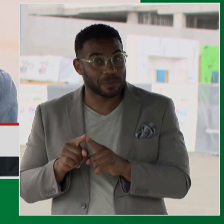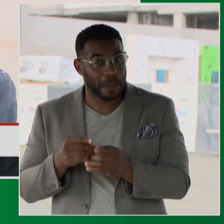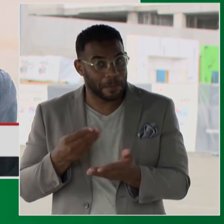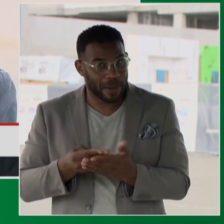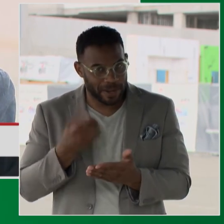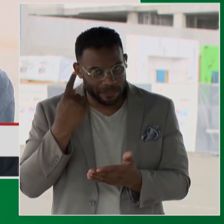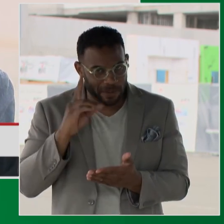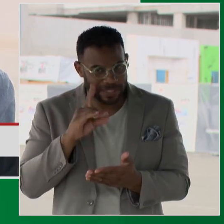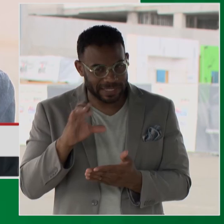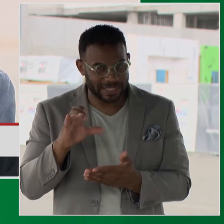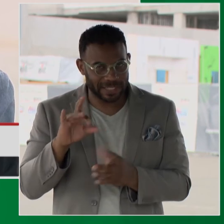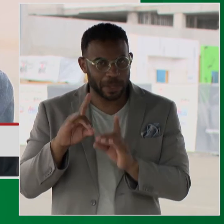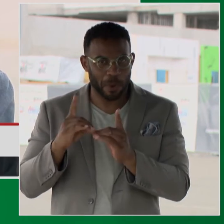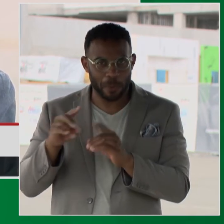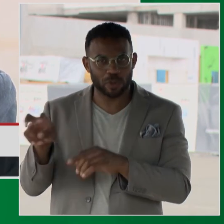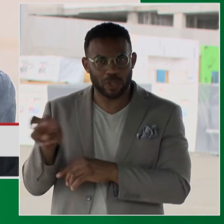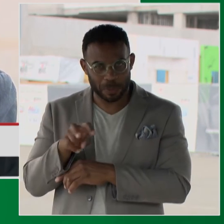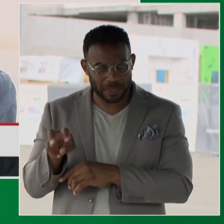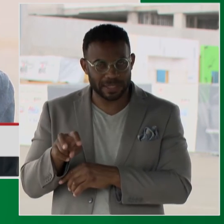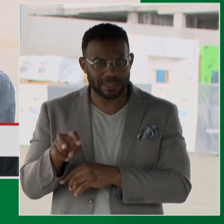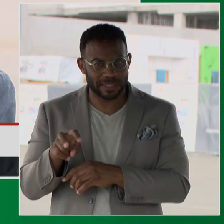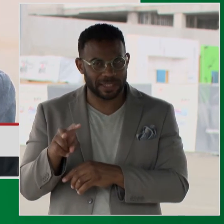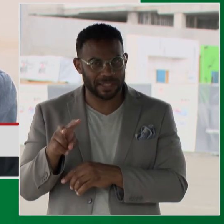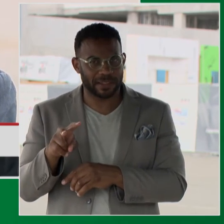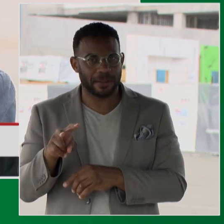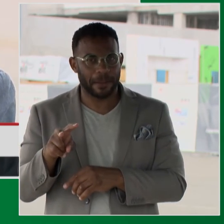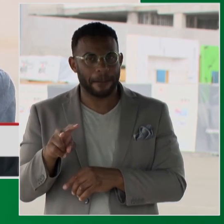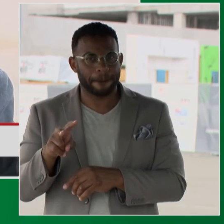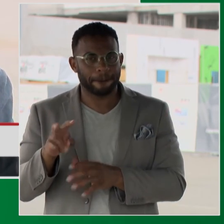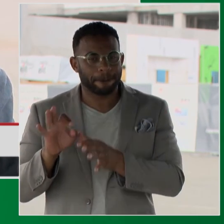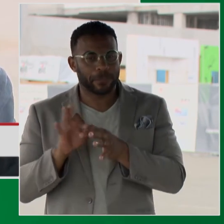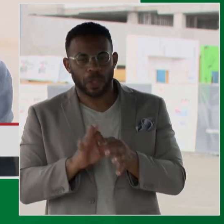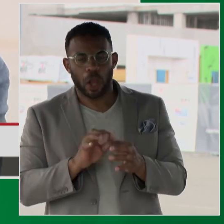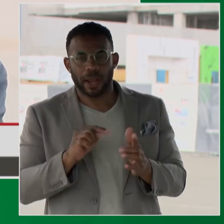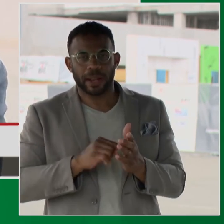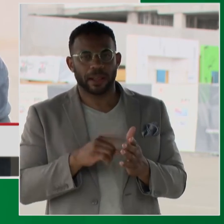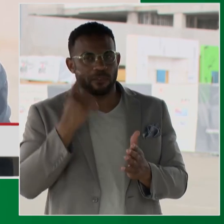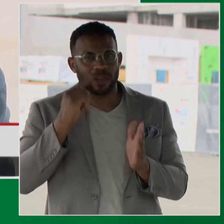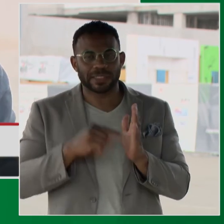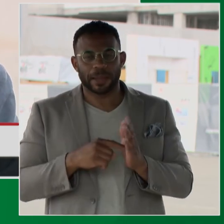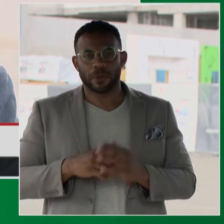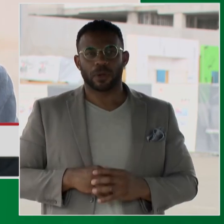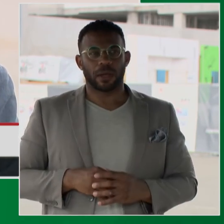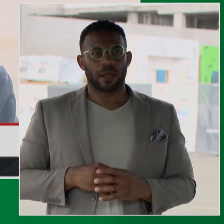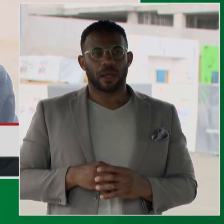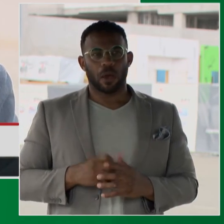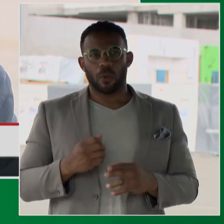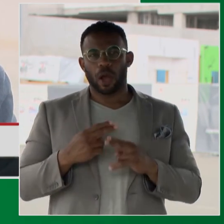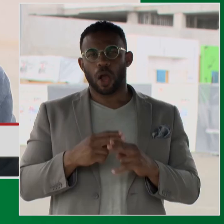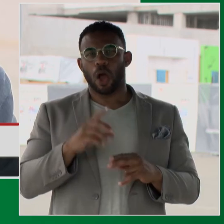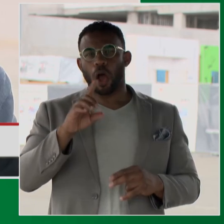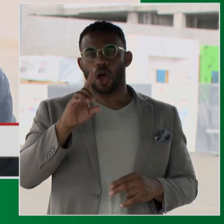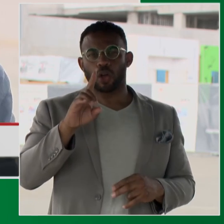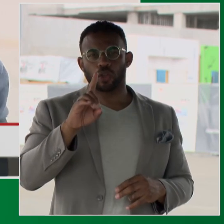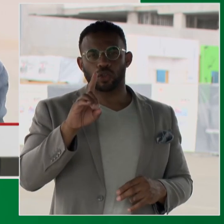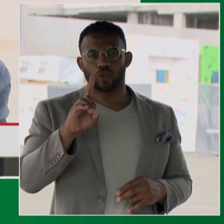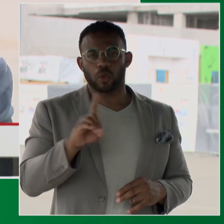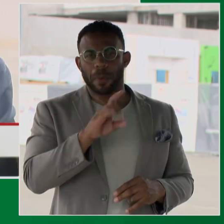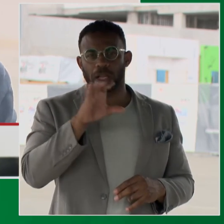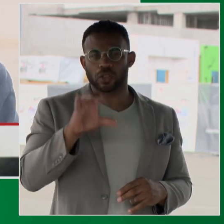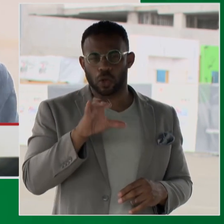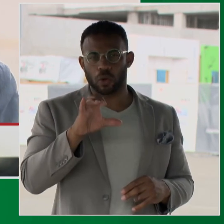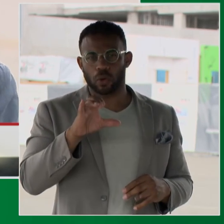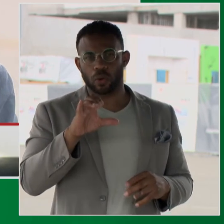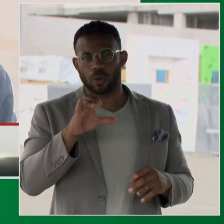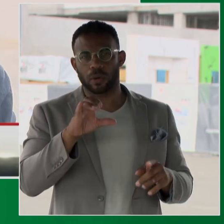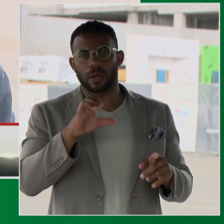money for the District Department of Transportation on capital regarding, for example, it's called the DuPont Circle Crown, but decking